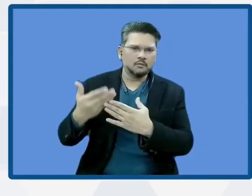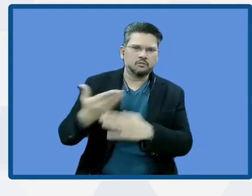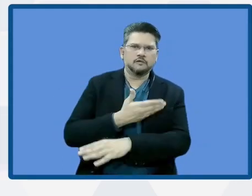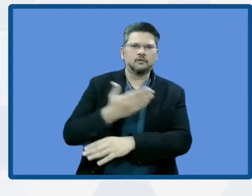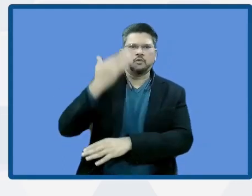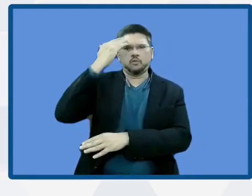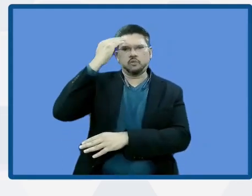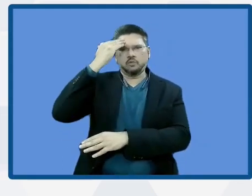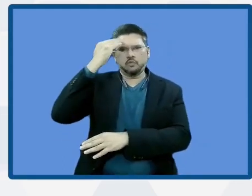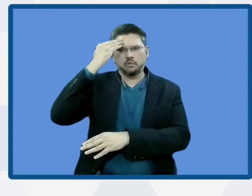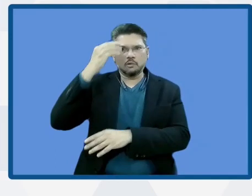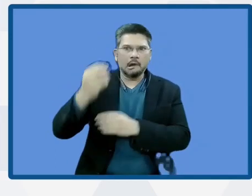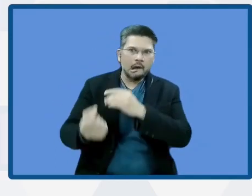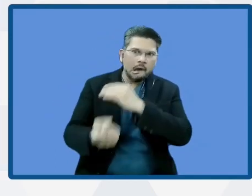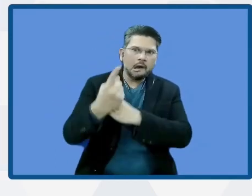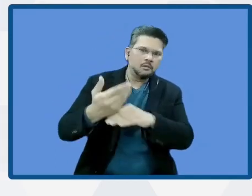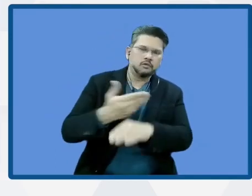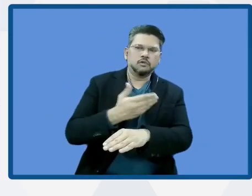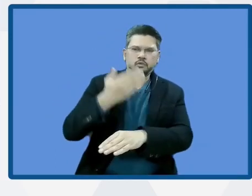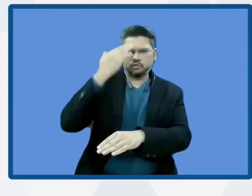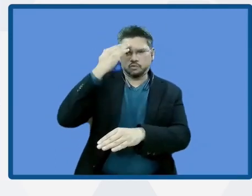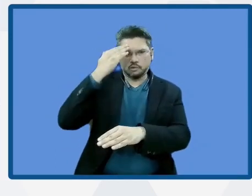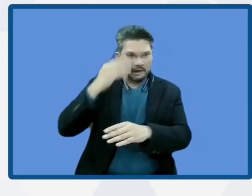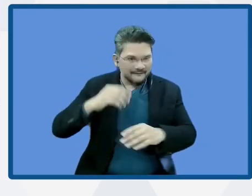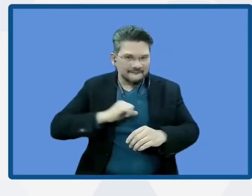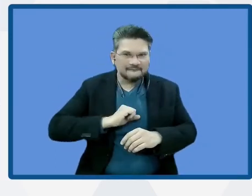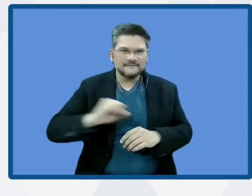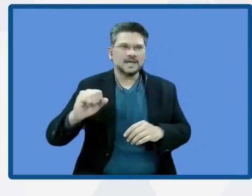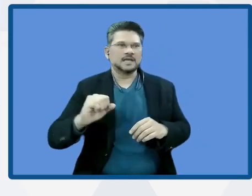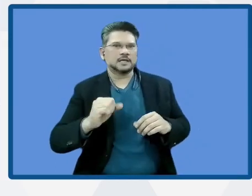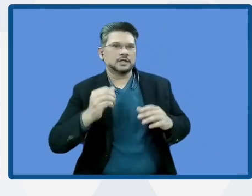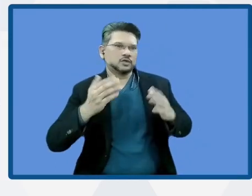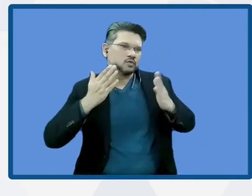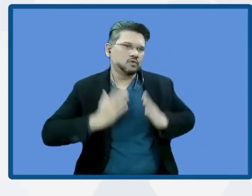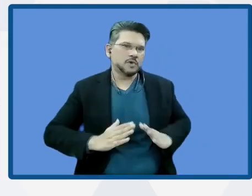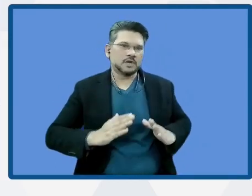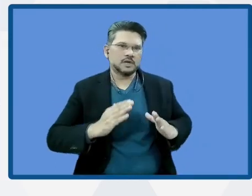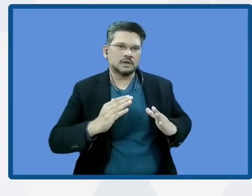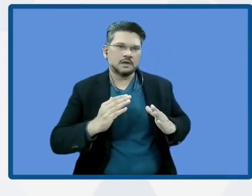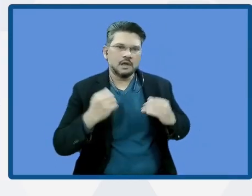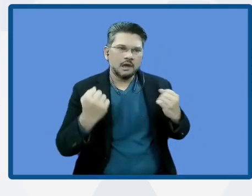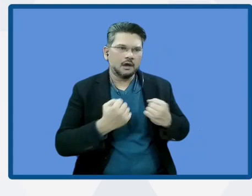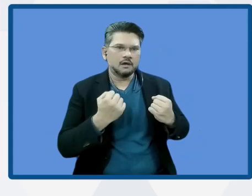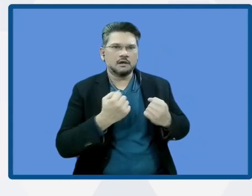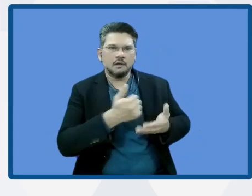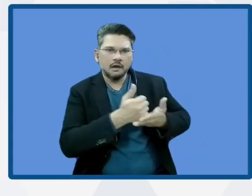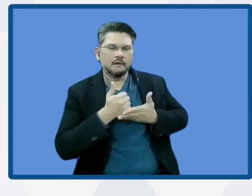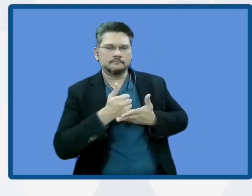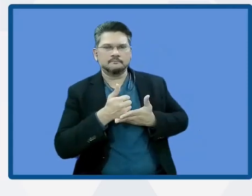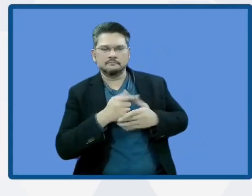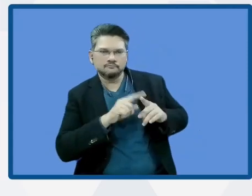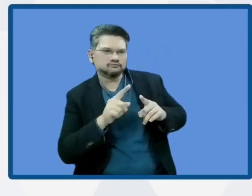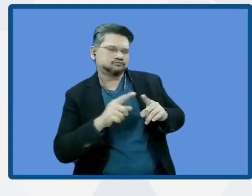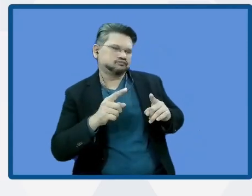refuge beforehand, and also to request humanitarian aid. So we can see through this example that the early warning systems are